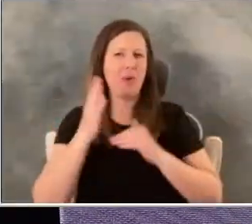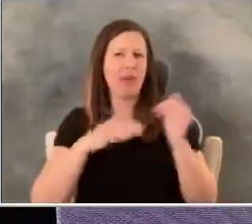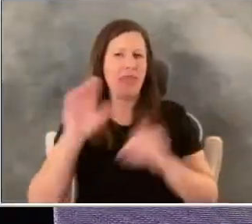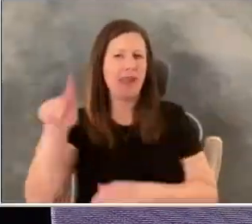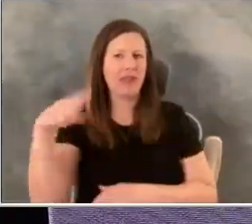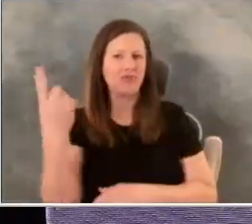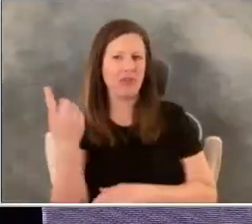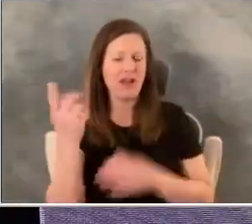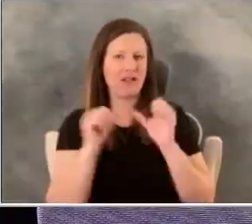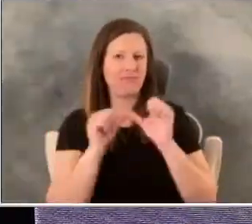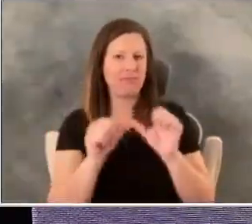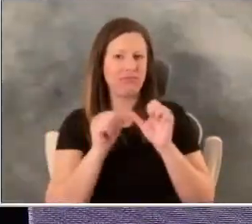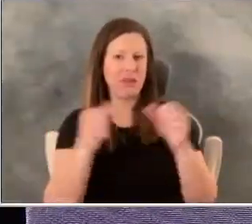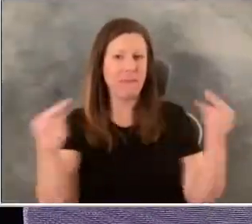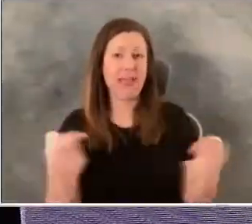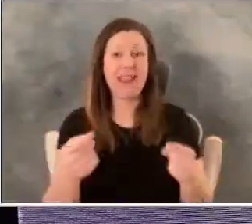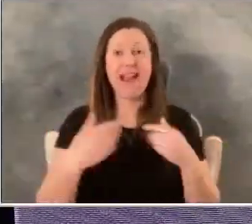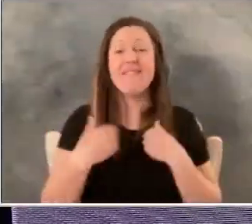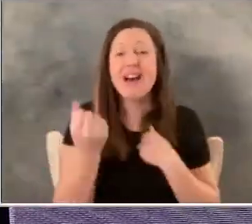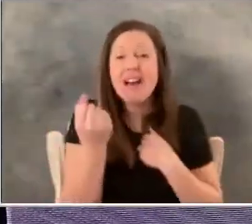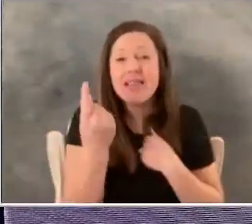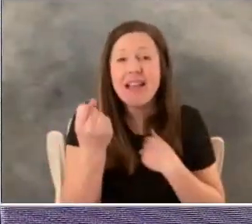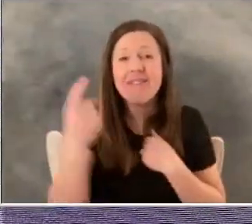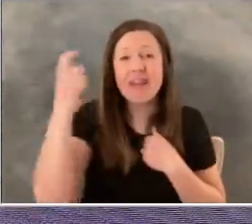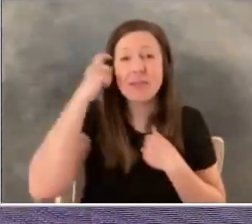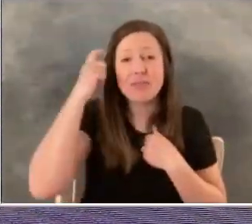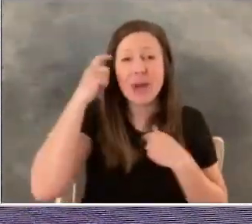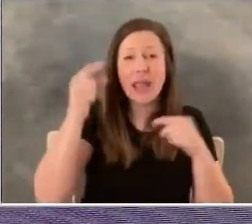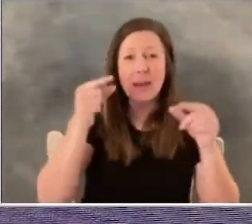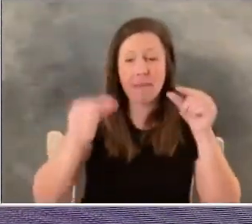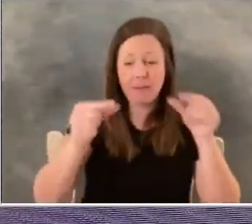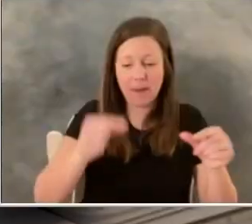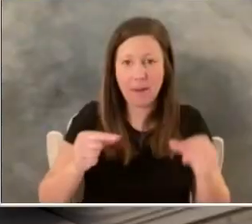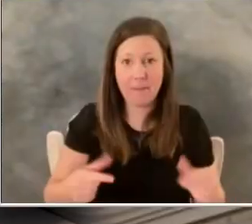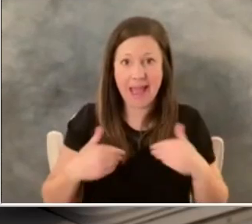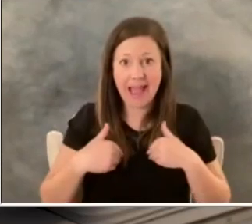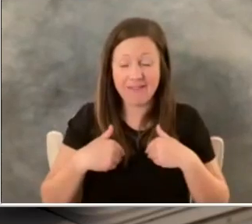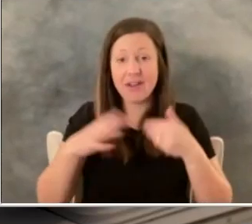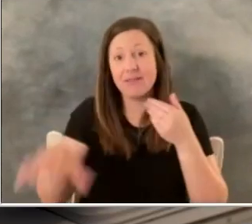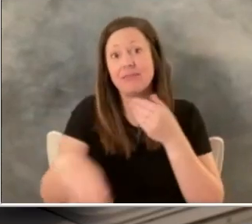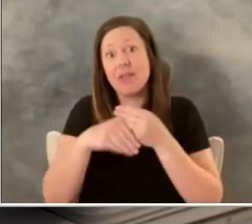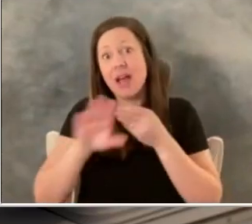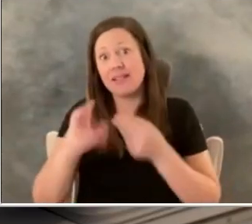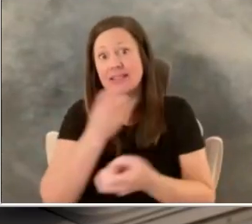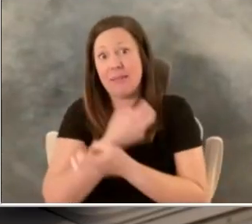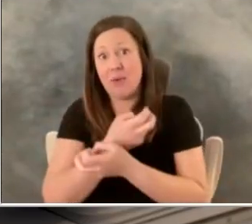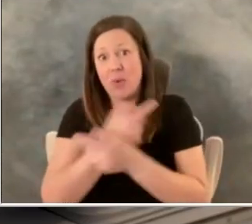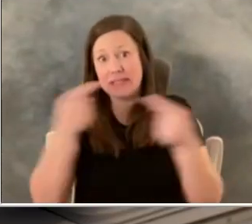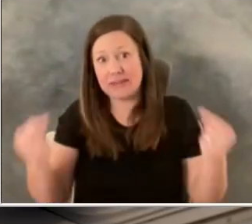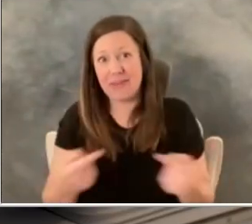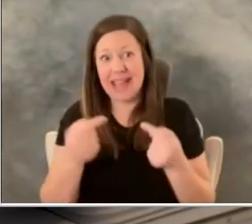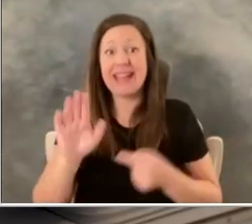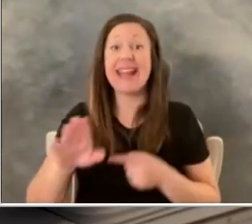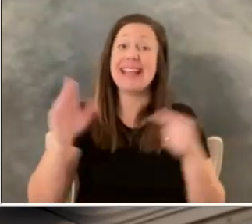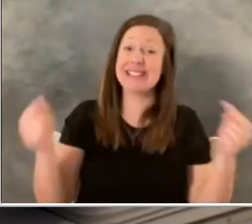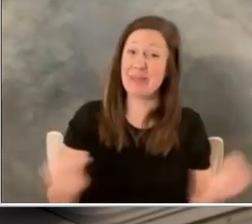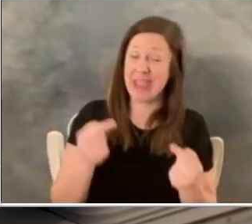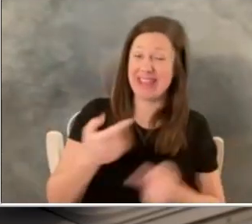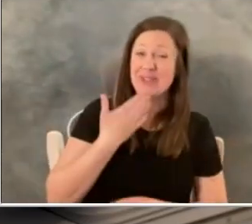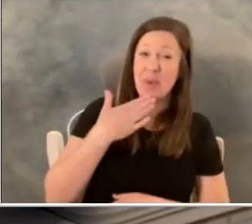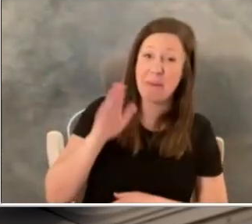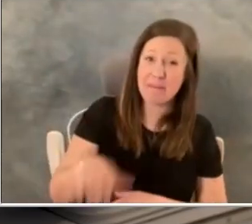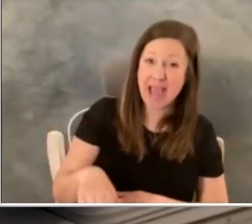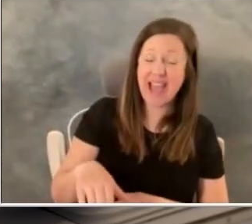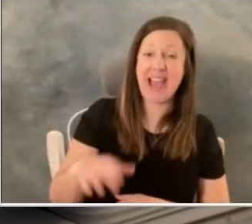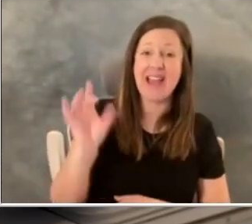brain metastases in addition to the massive pain in his bones. His pain was so severe outside the brain, in the